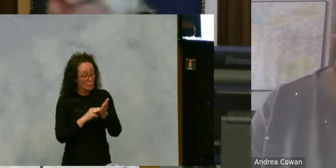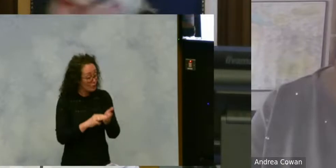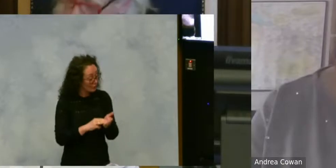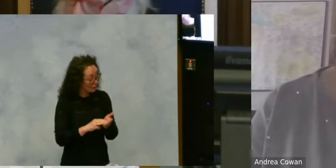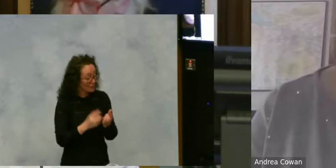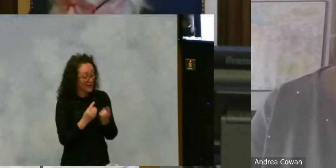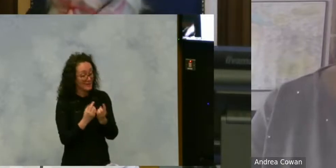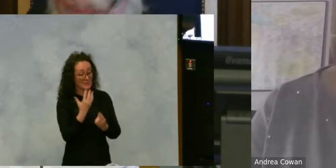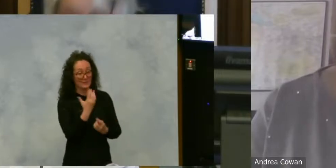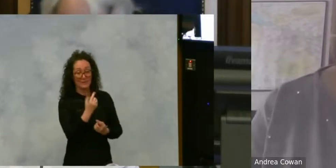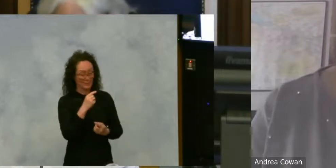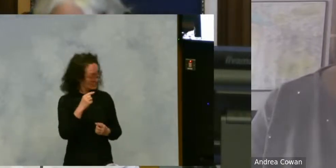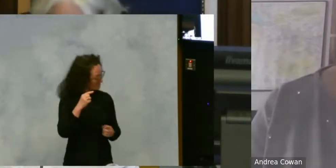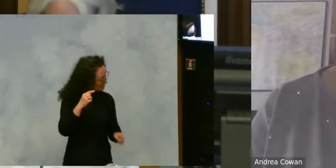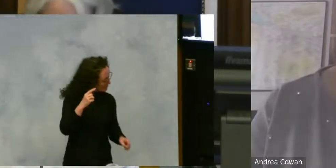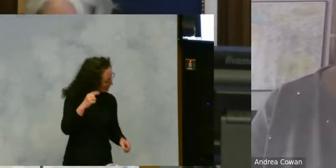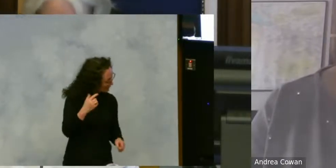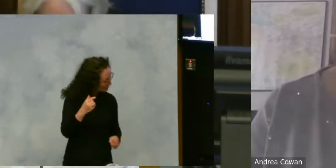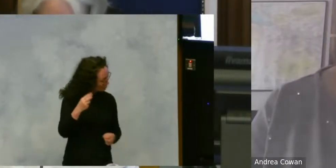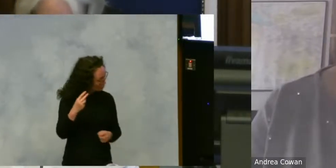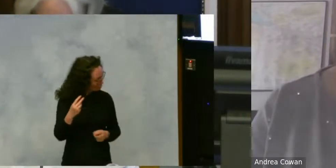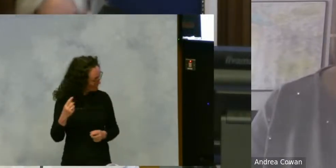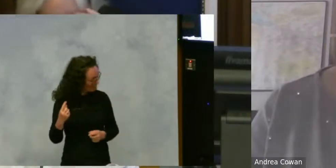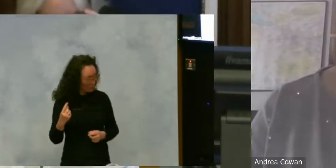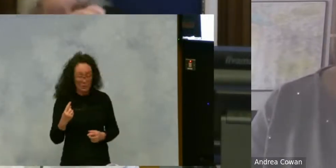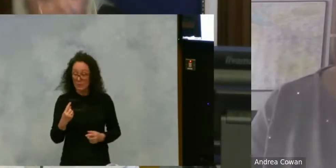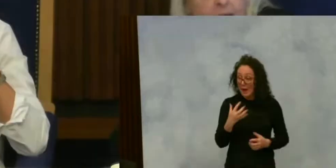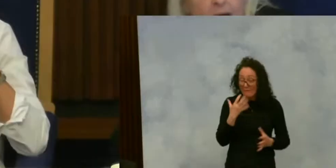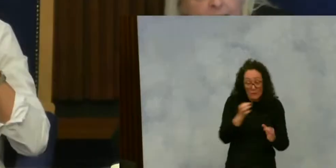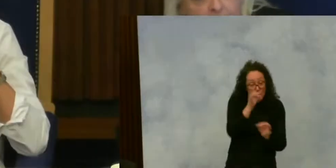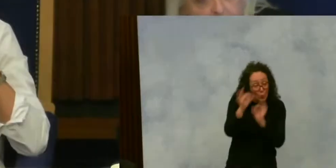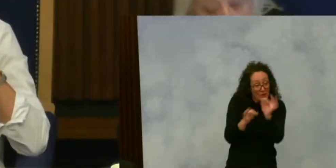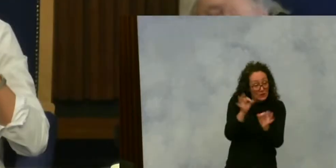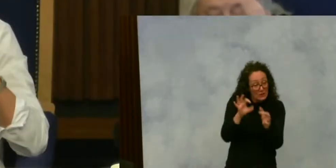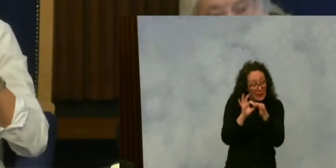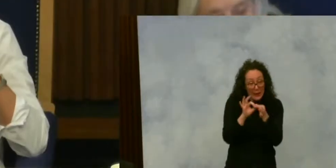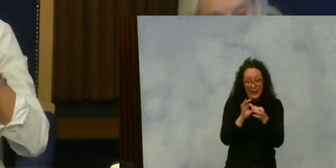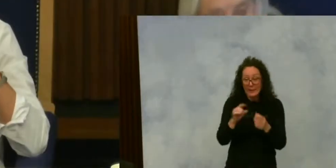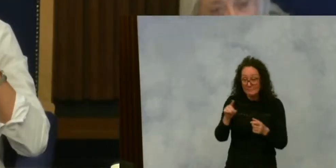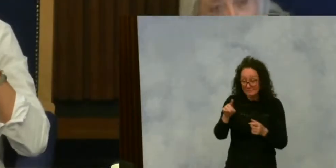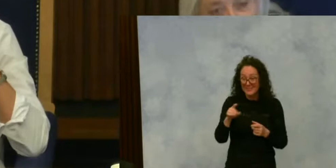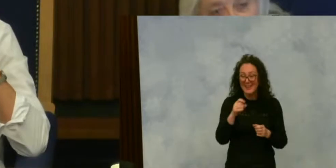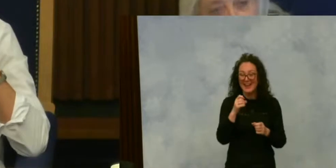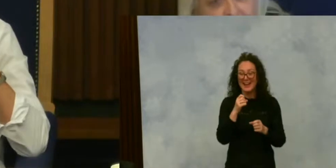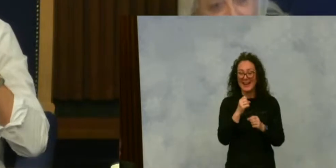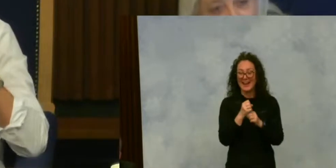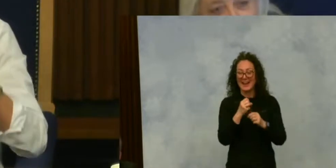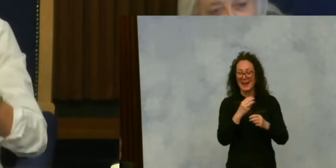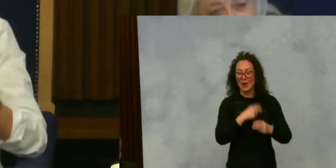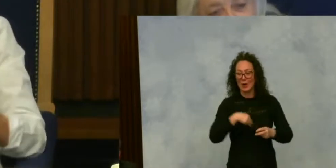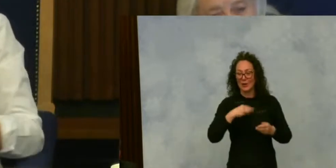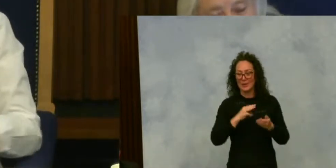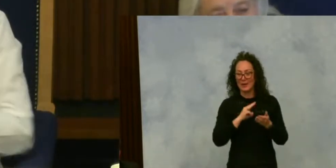Agreed. Do we have any particular questions? Yes, Gladys.